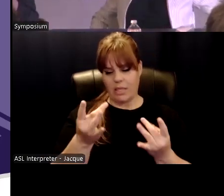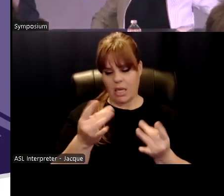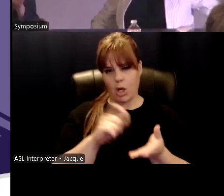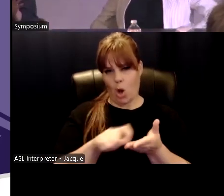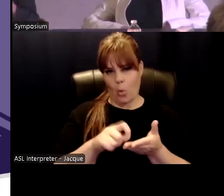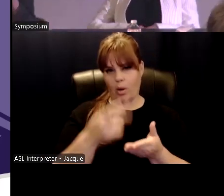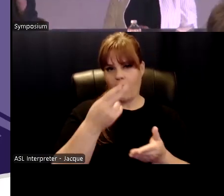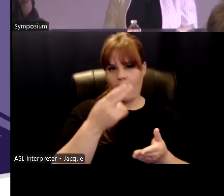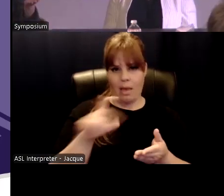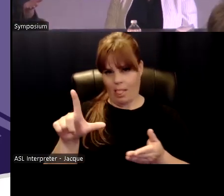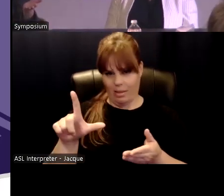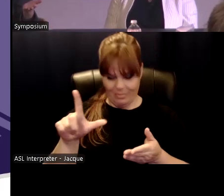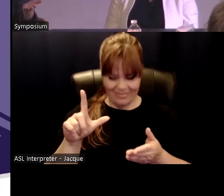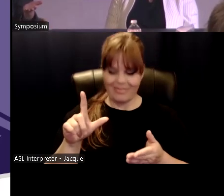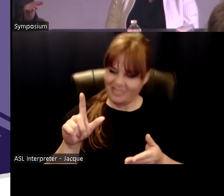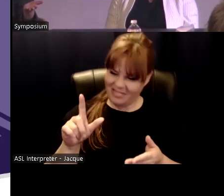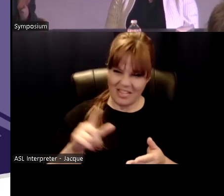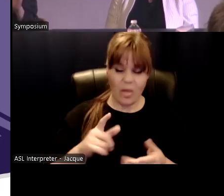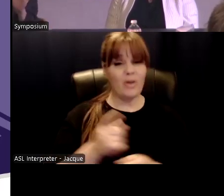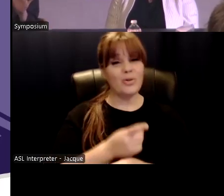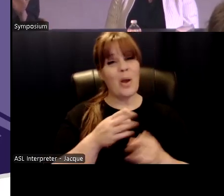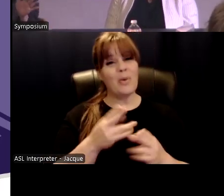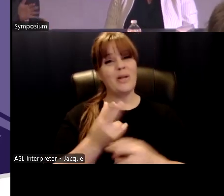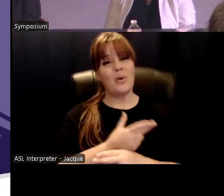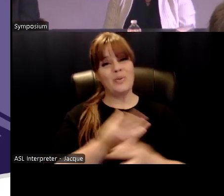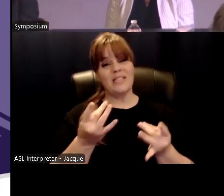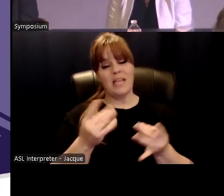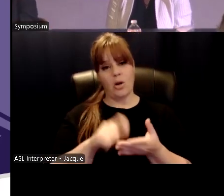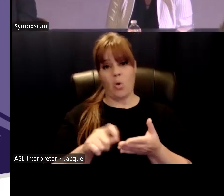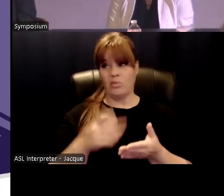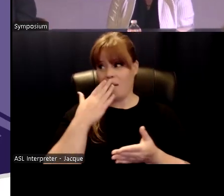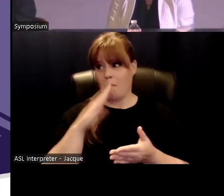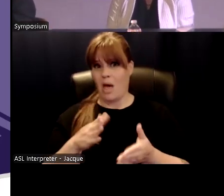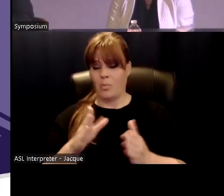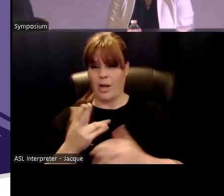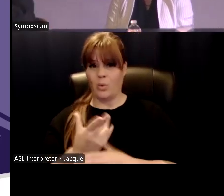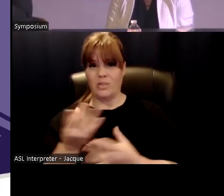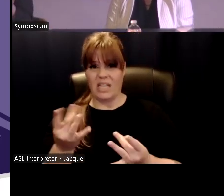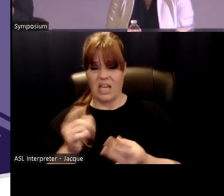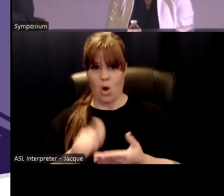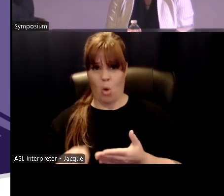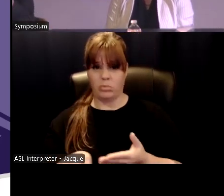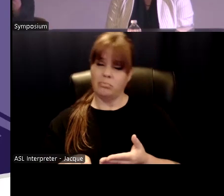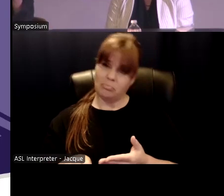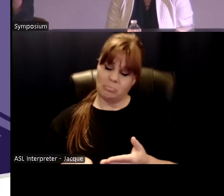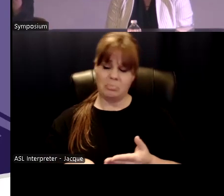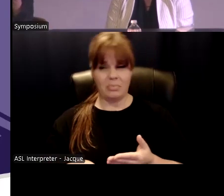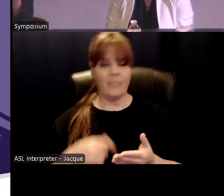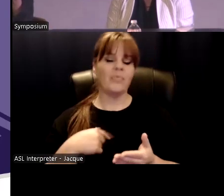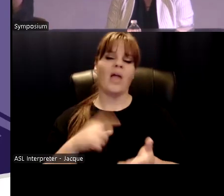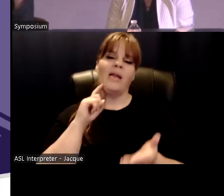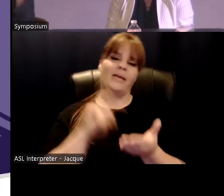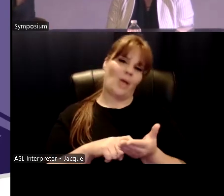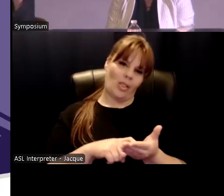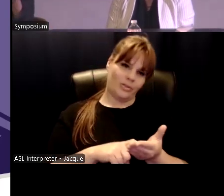help you, because there's a right way to use sticky notes and there's a really bad way to use sticky notes. And then I will just say, I'll just acknowledge what you've